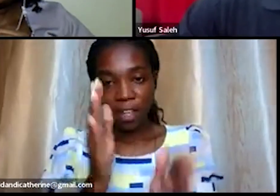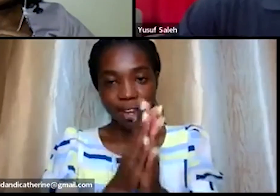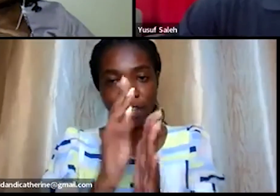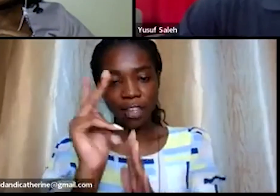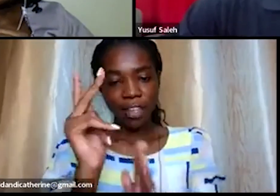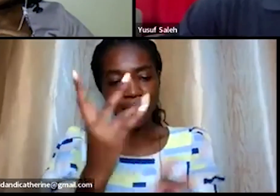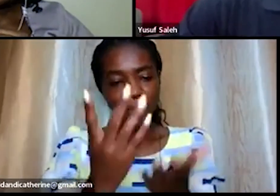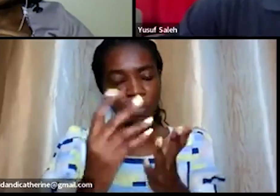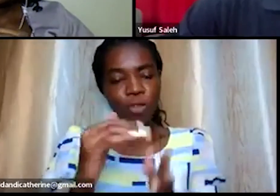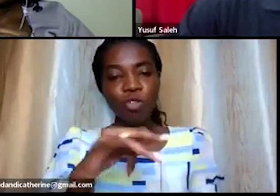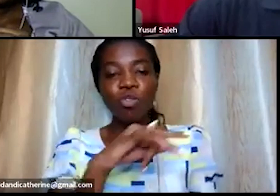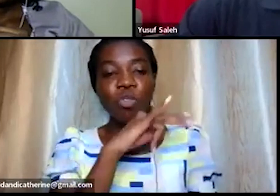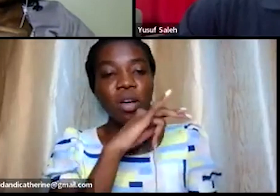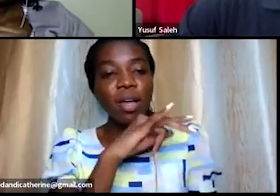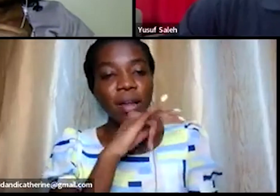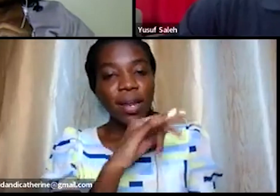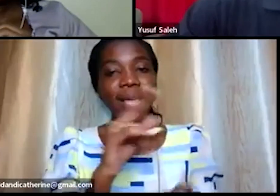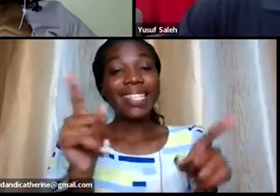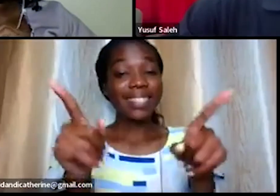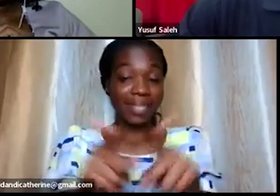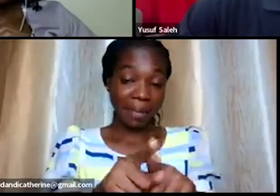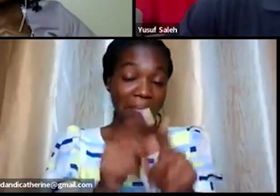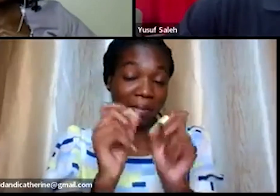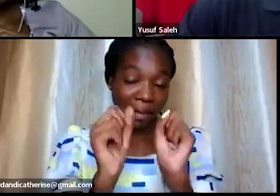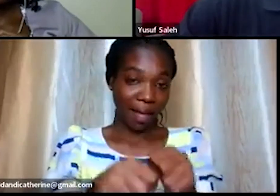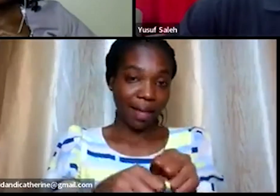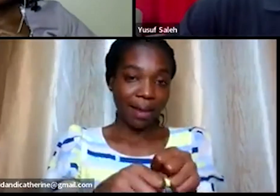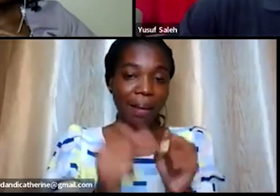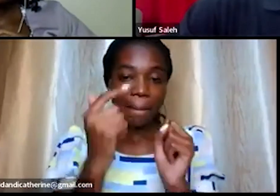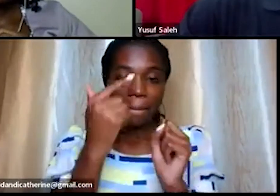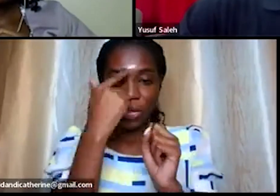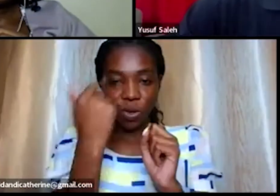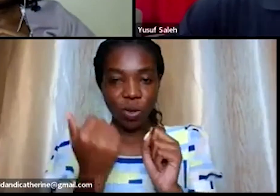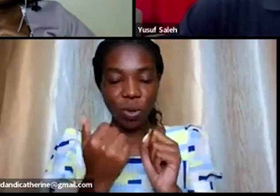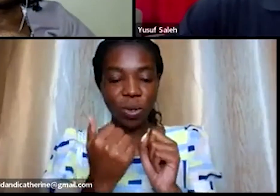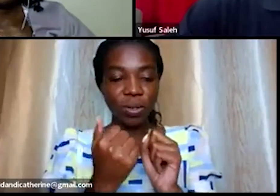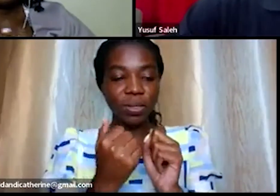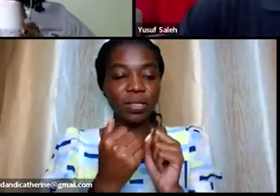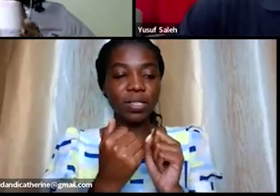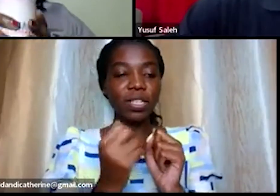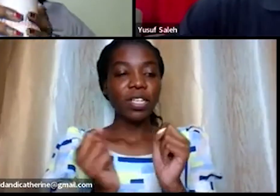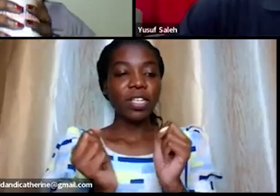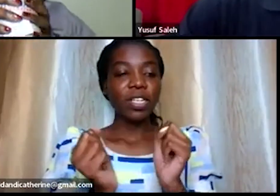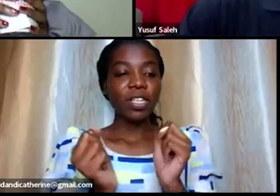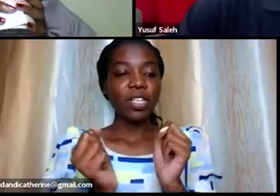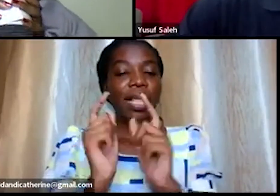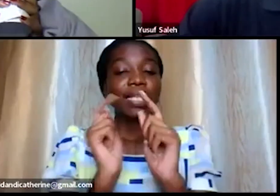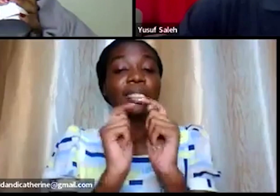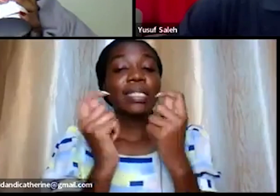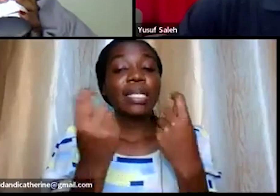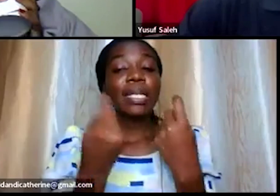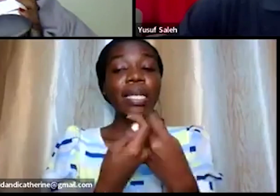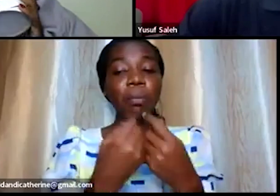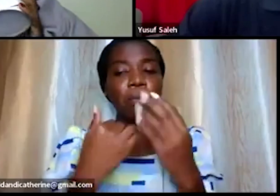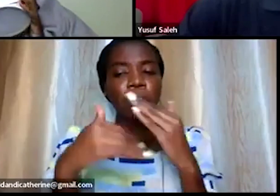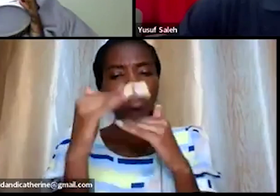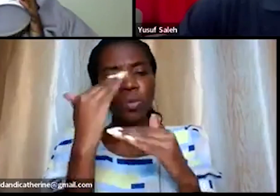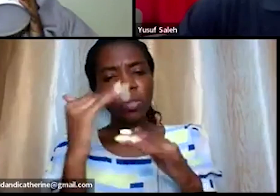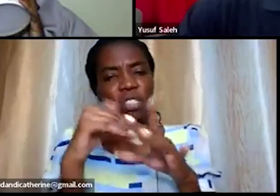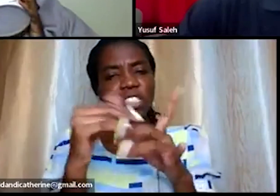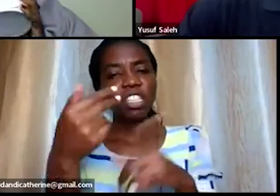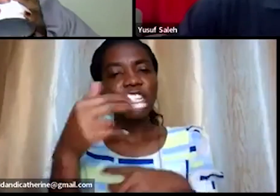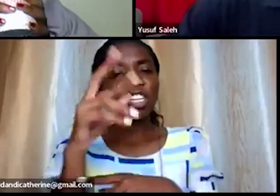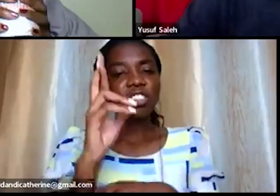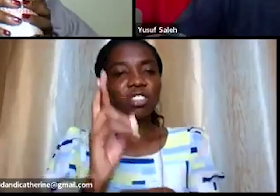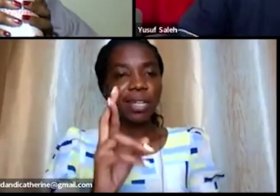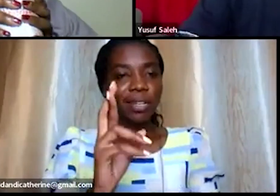in Uganda, could be the same because with the team that of the professional that are in HR,